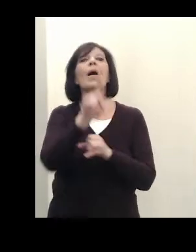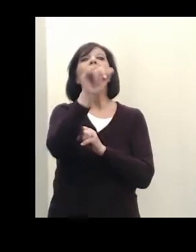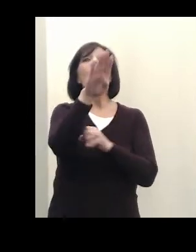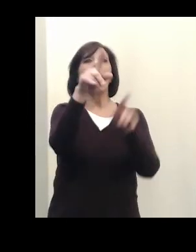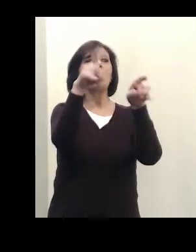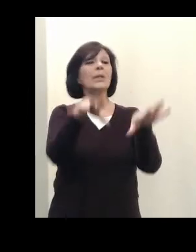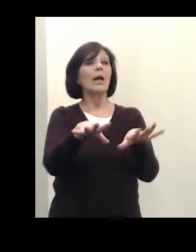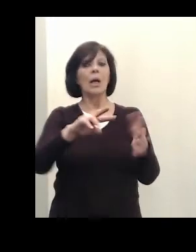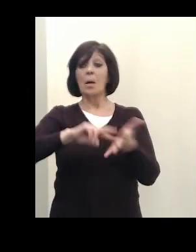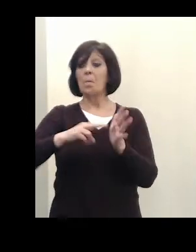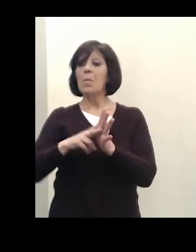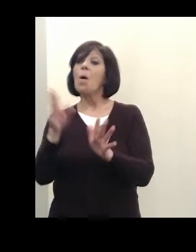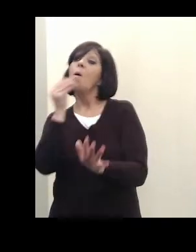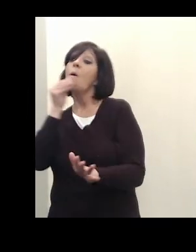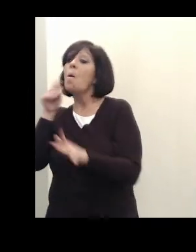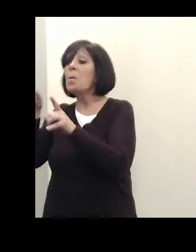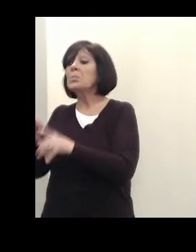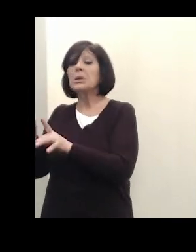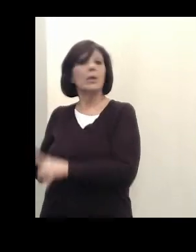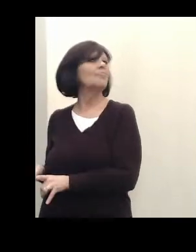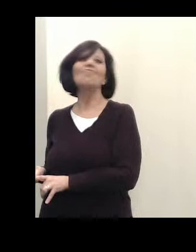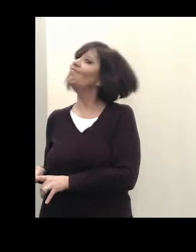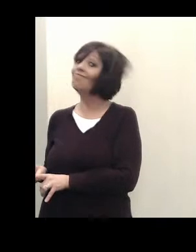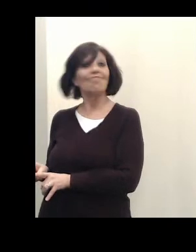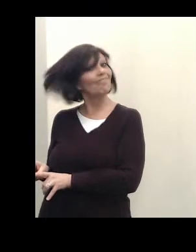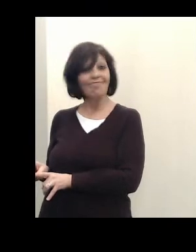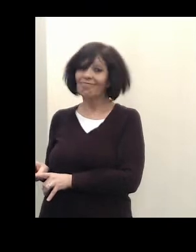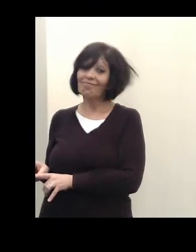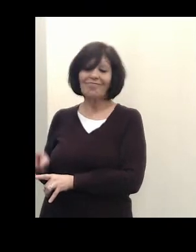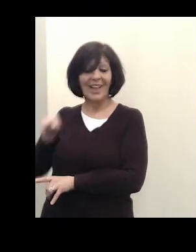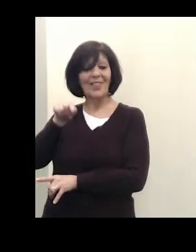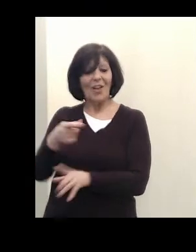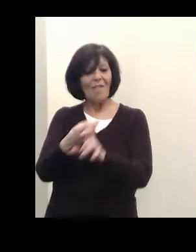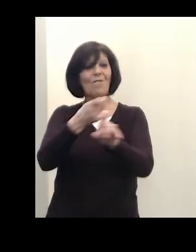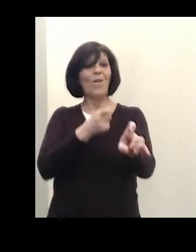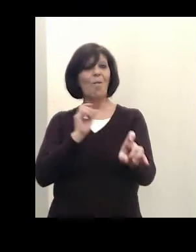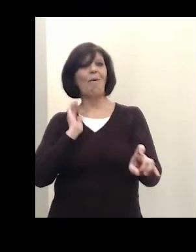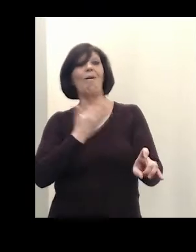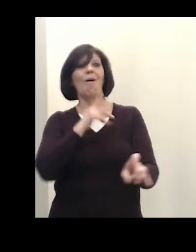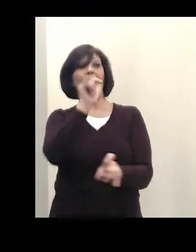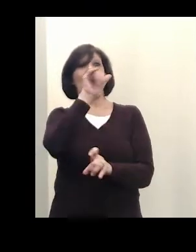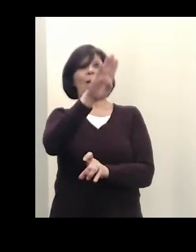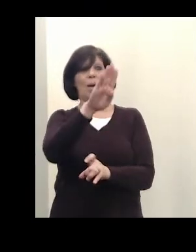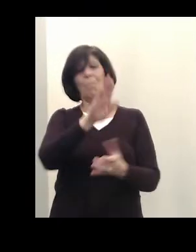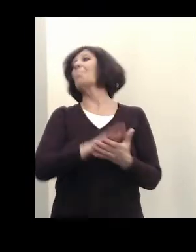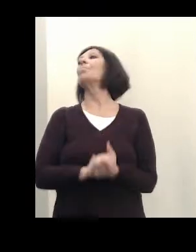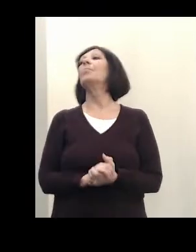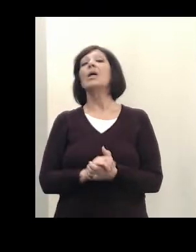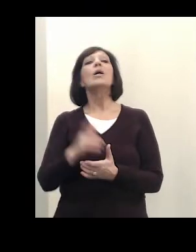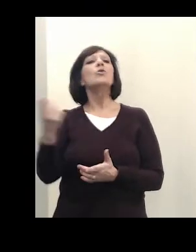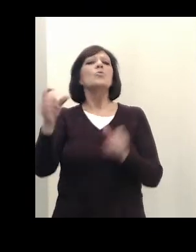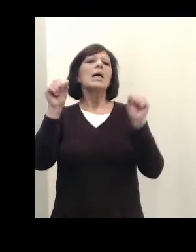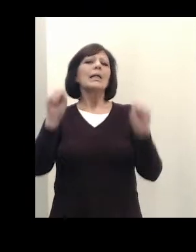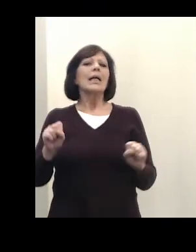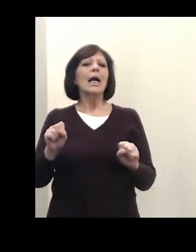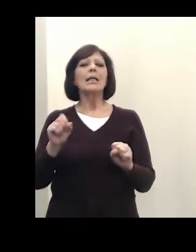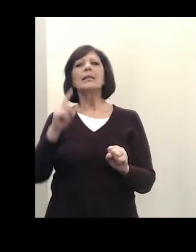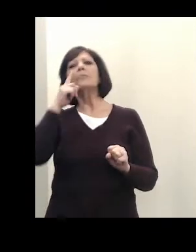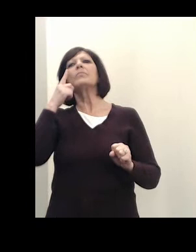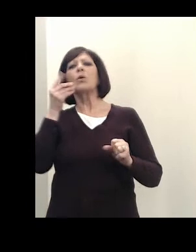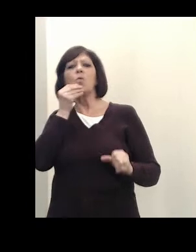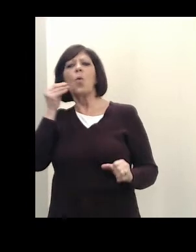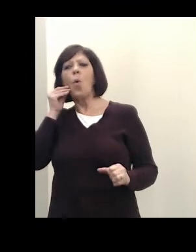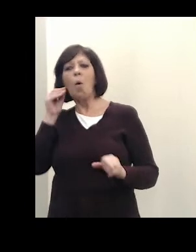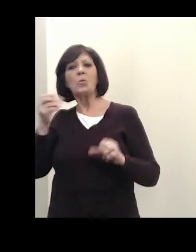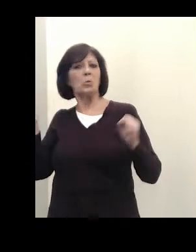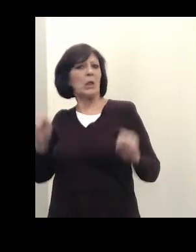any individuals who may have done a at-home test and did not report it, because you can report that now. So there's